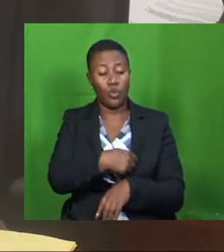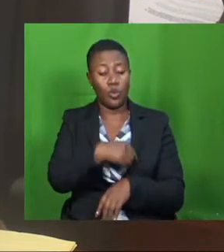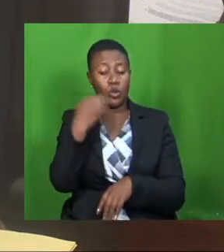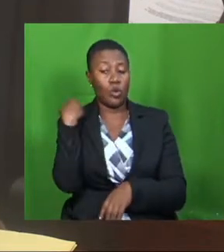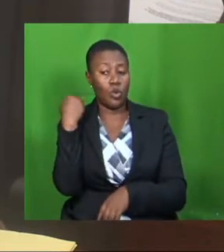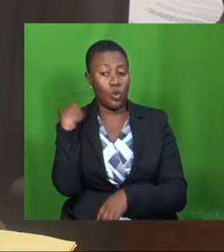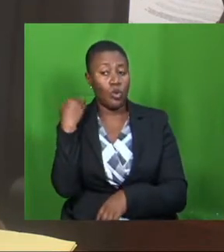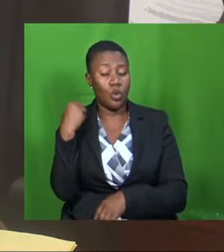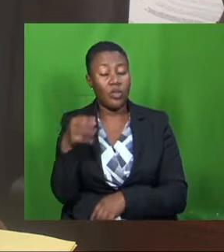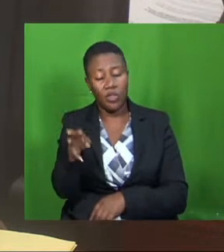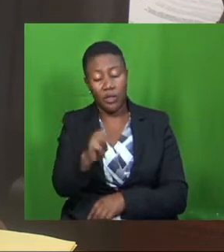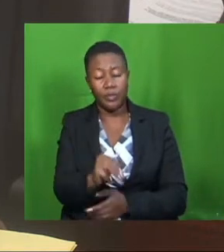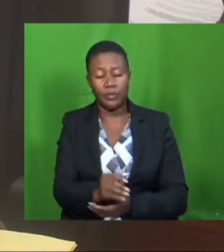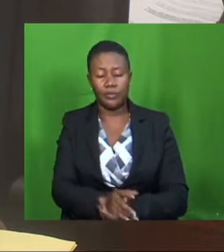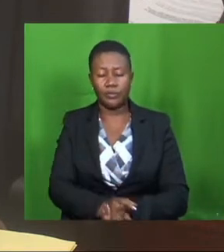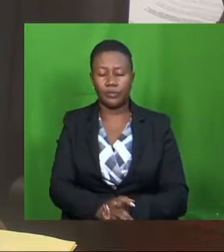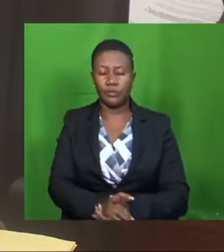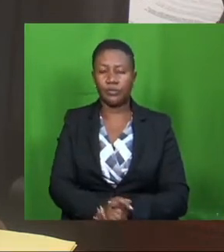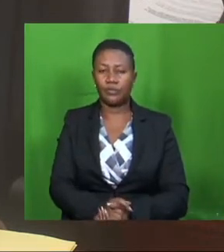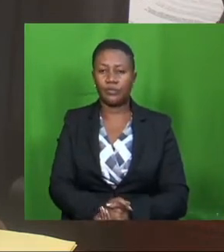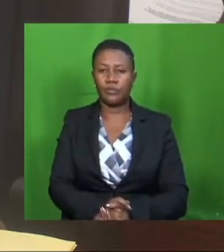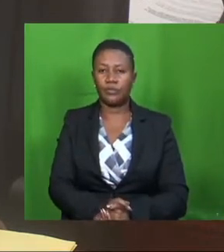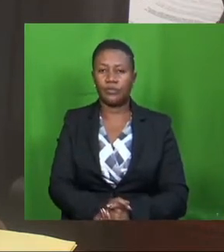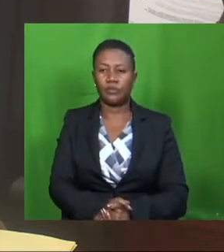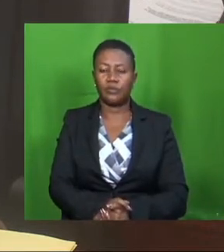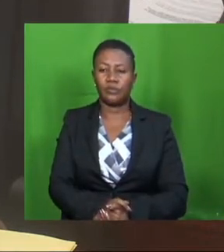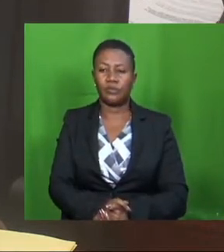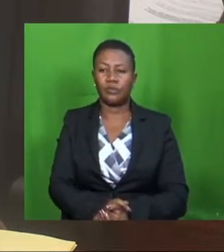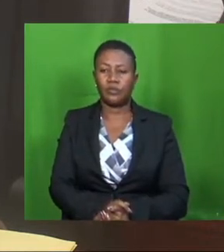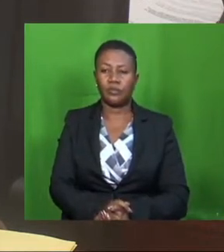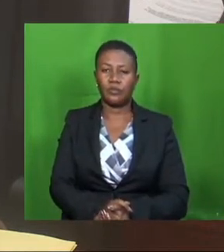cannot prevent a minister from laying a document in this House.